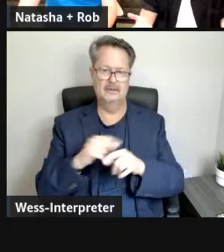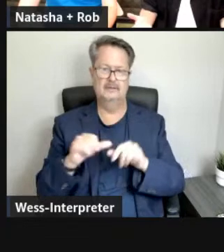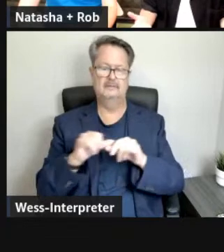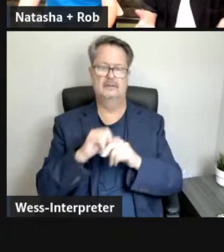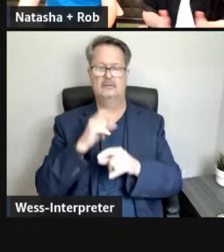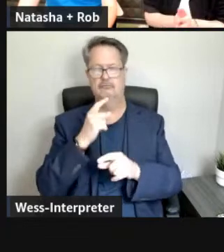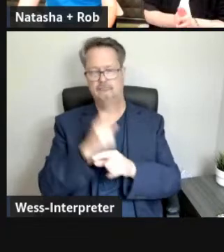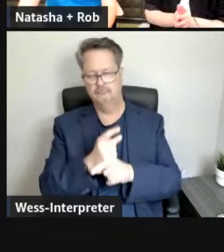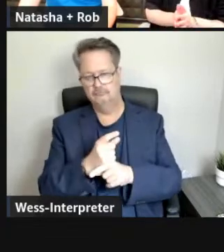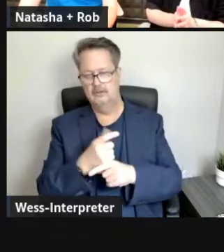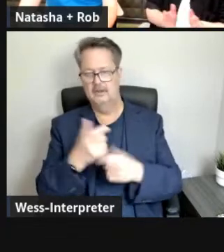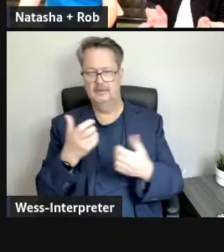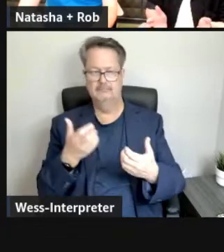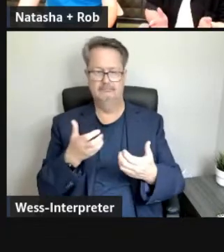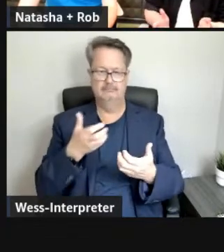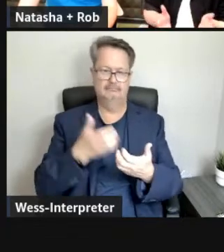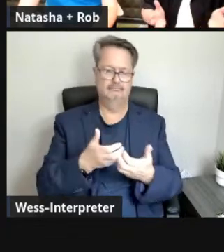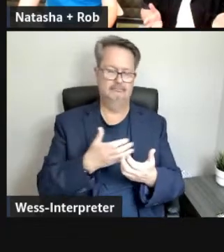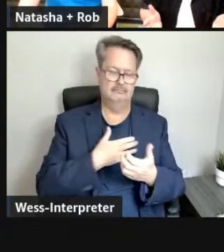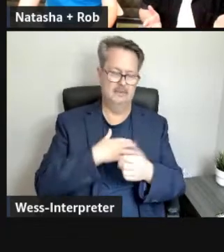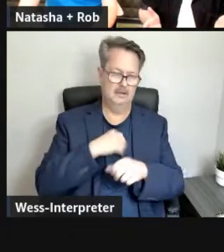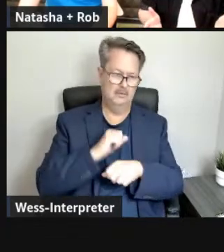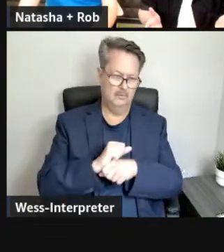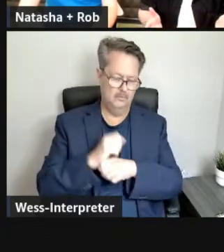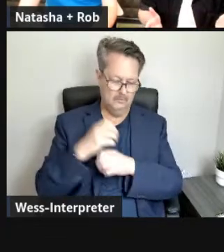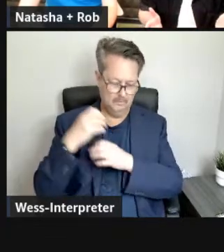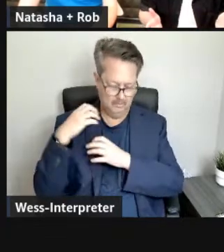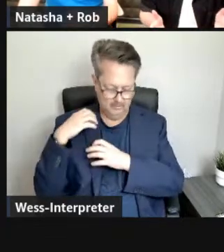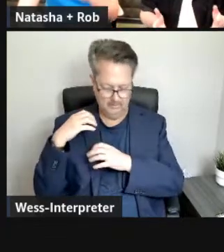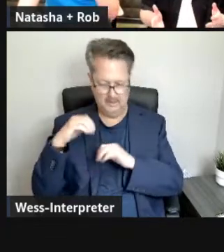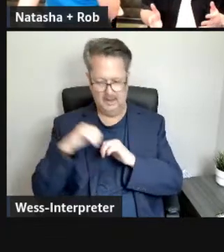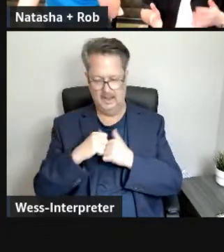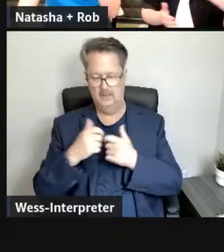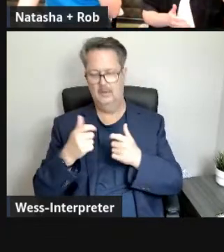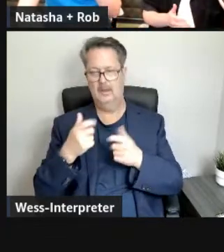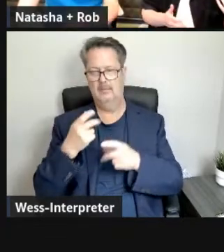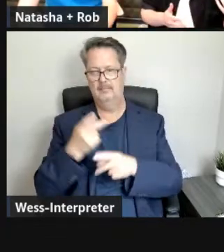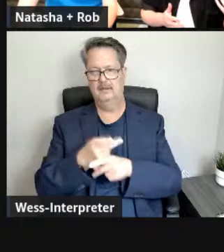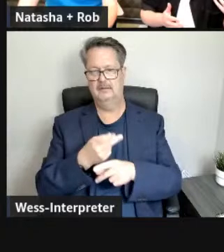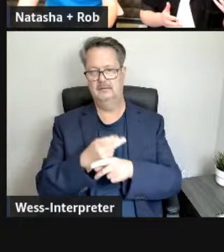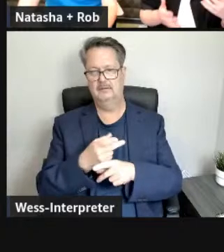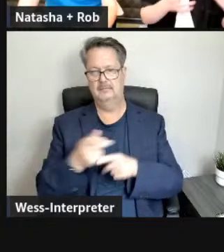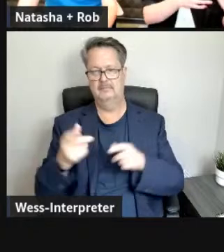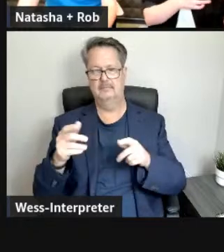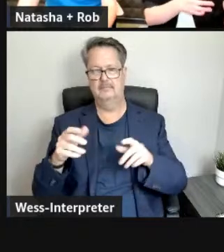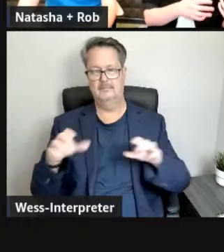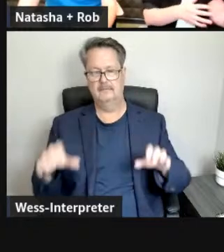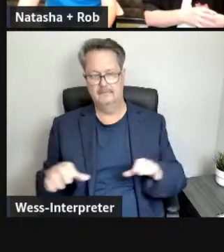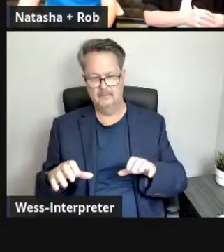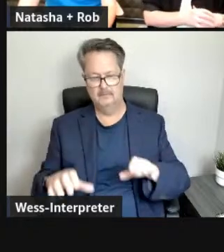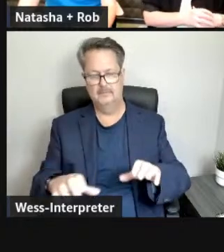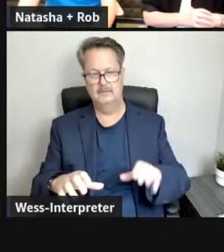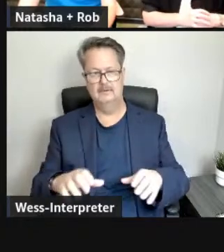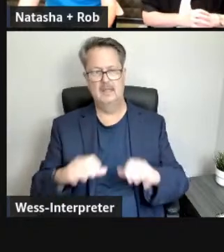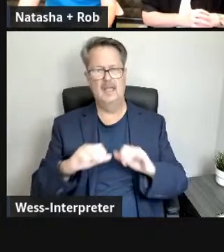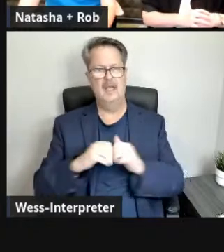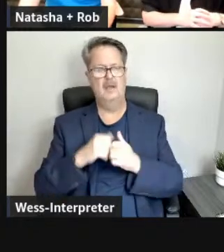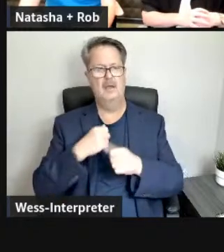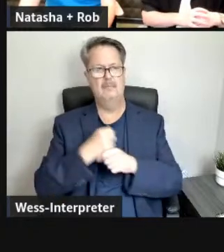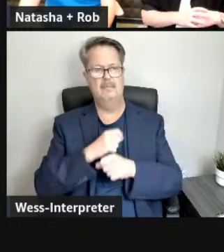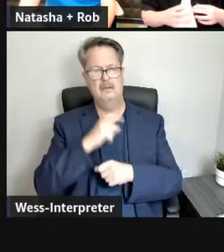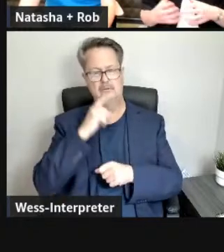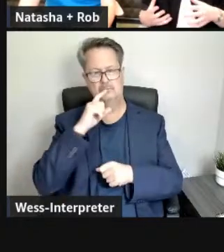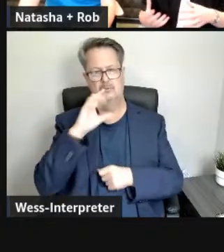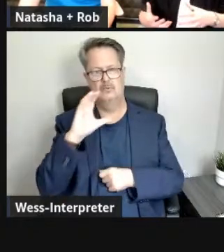my workload? How do I maintain performance of my cluster? How do I make sure those core services that we mentioned in the previous